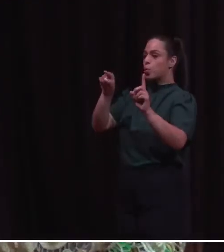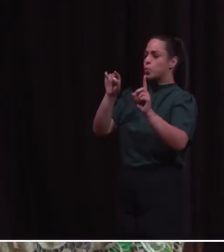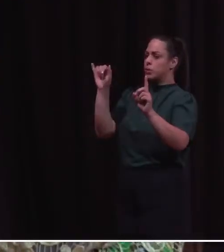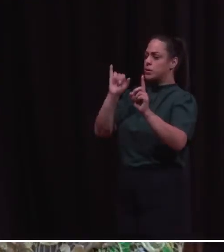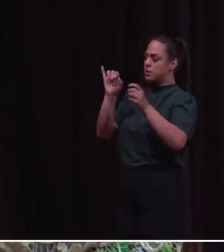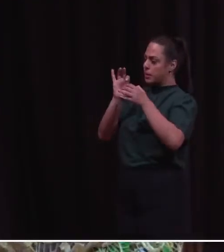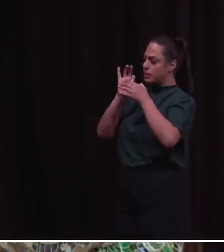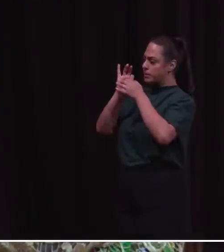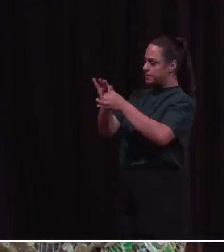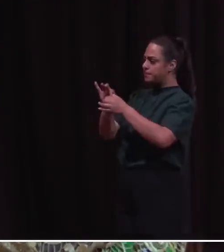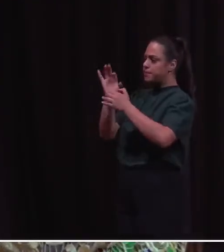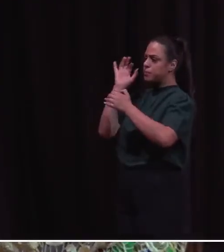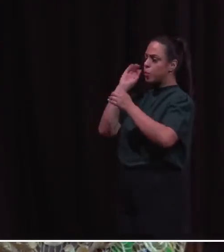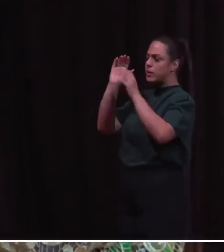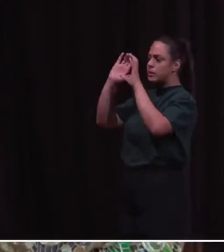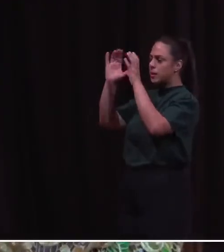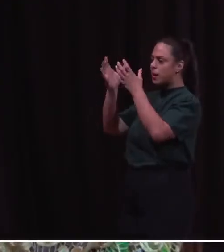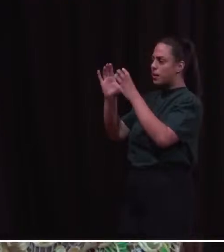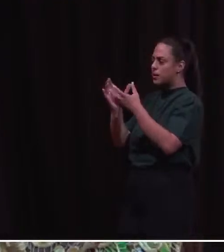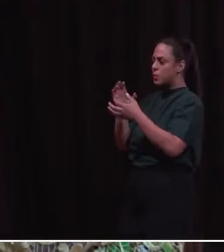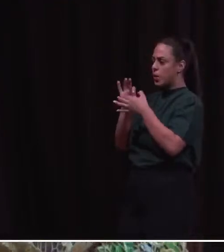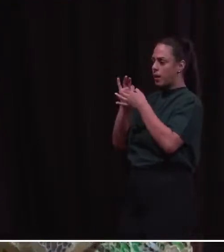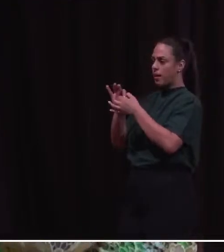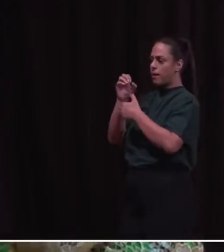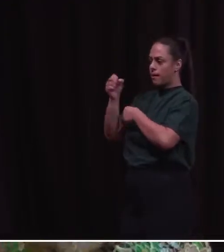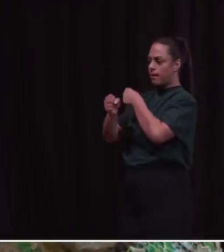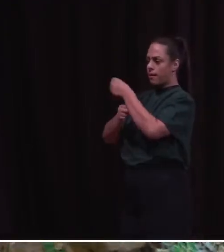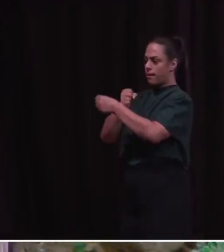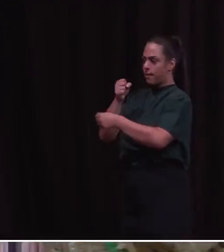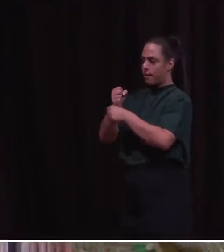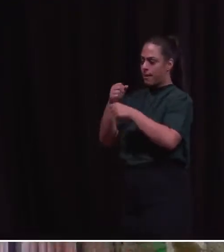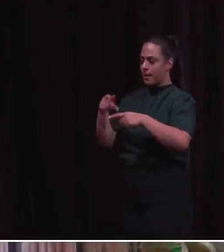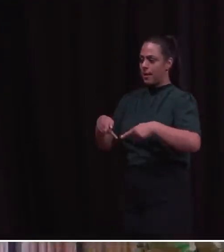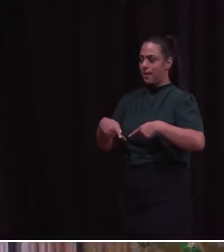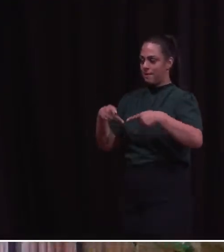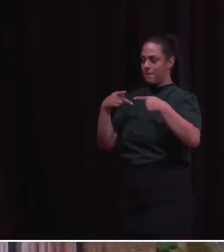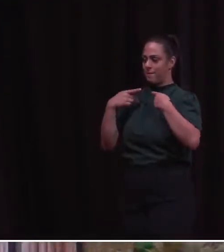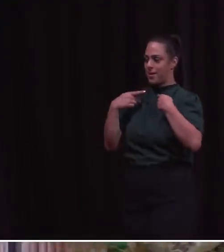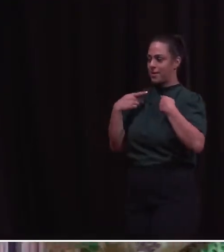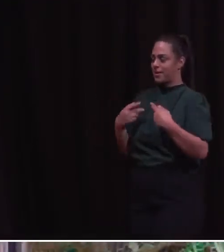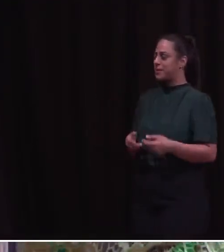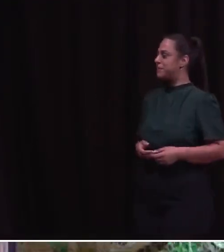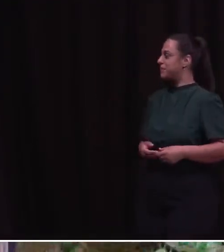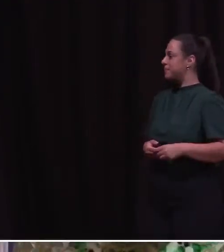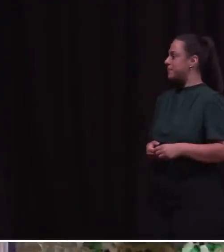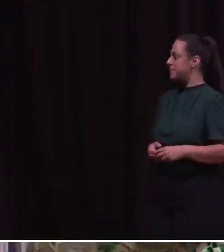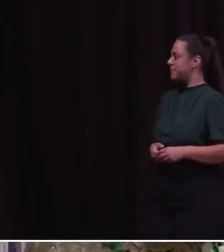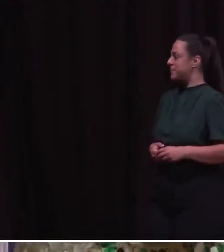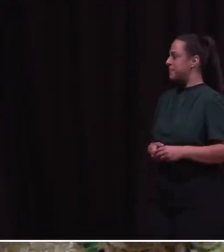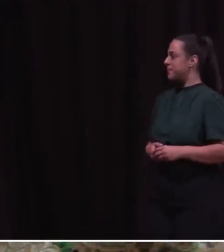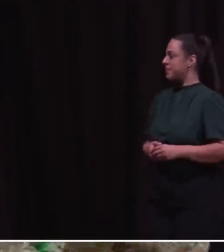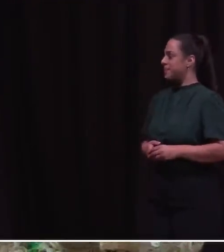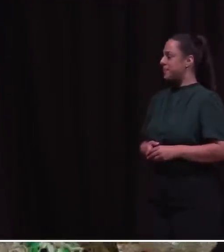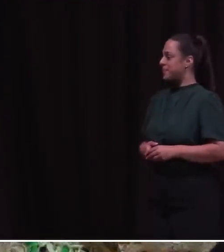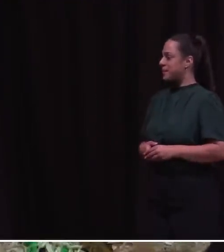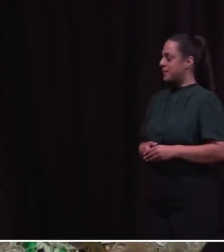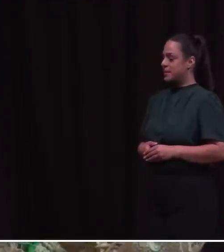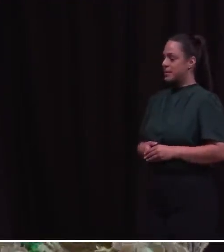like to know more about that. Okay. The first one, I want to say